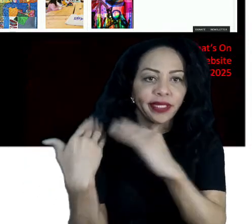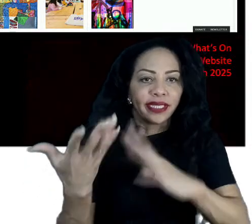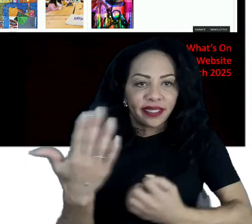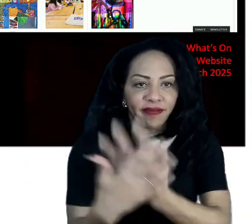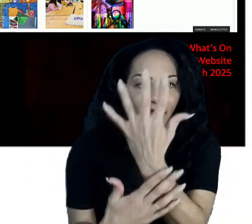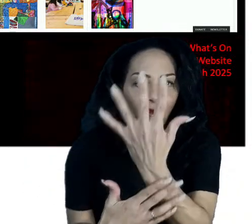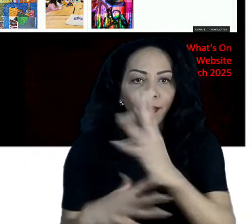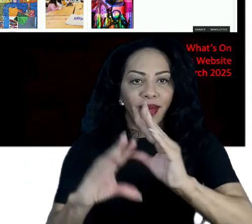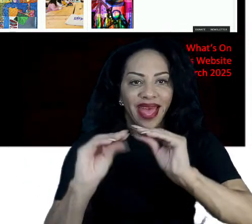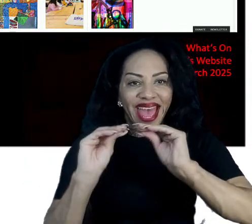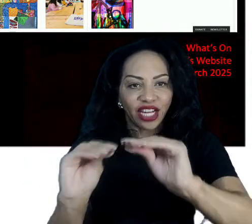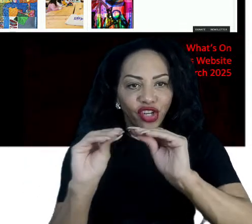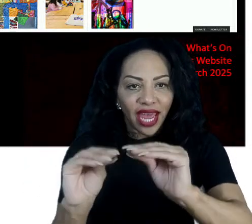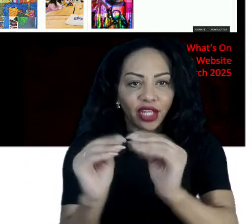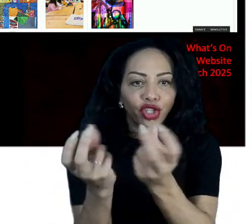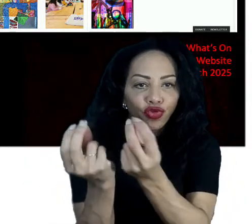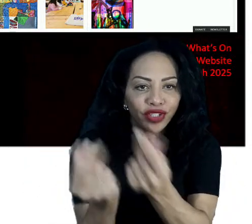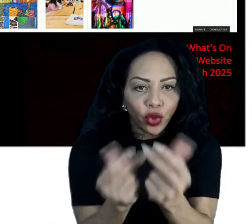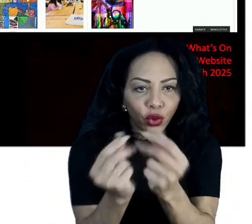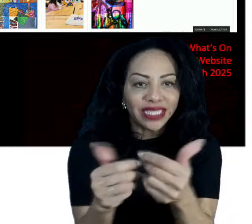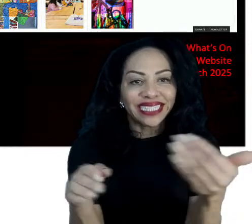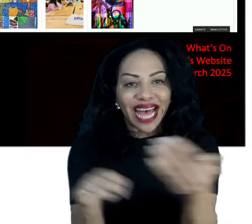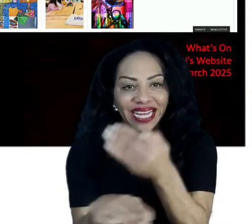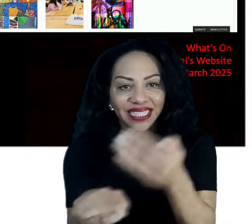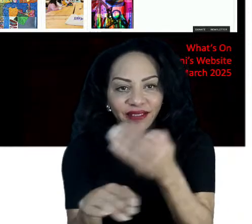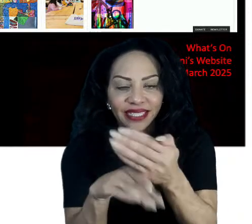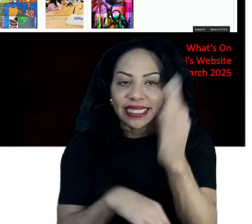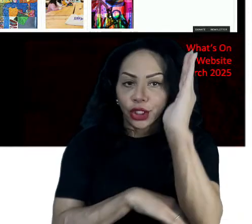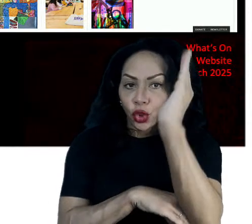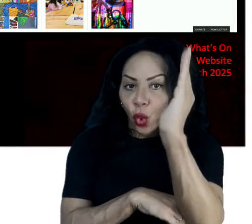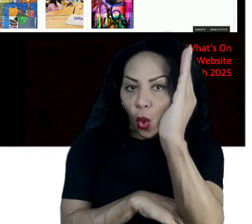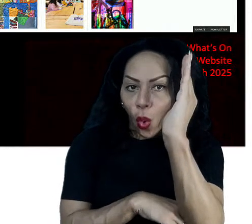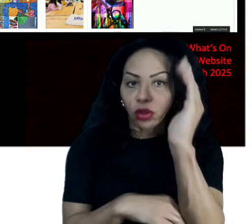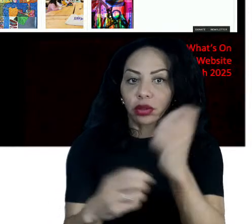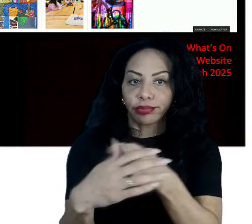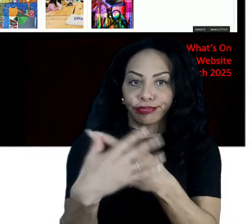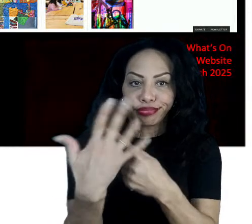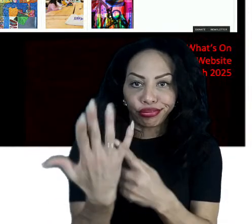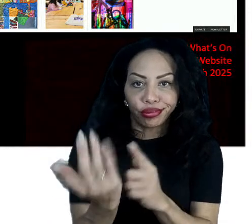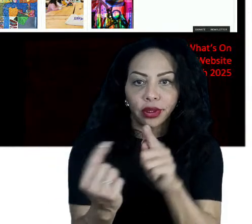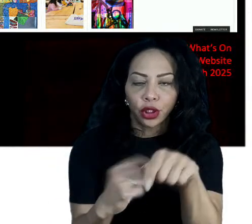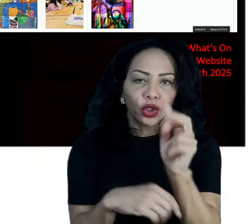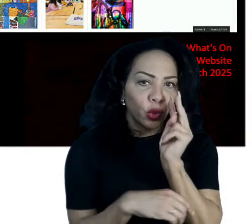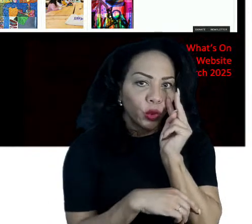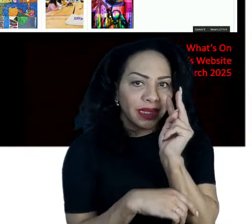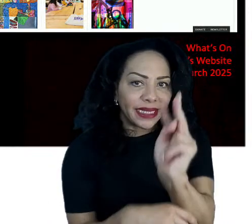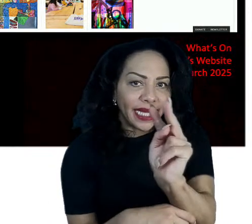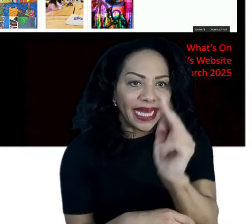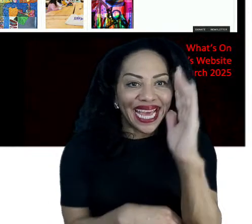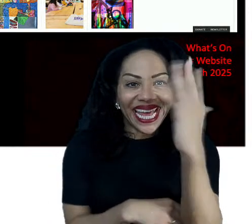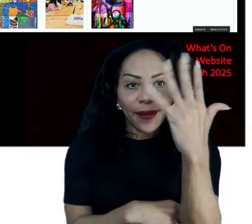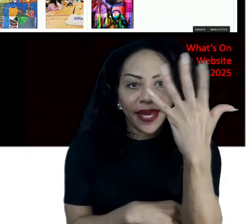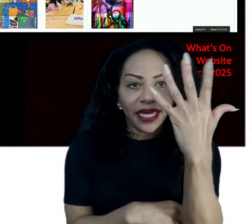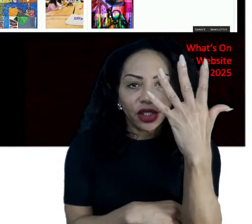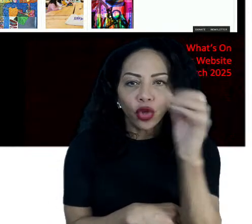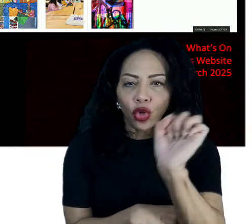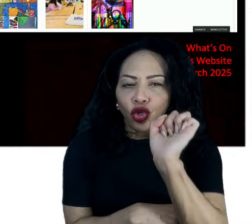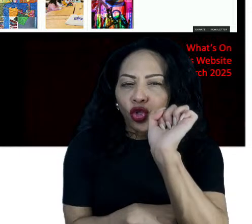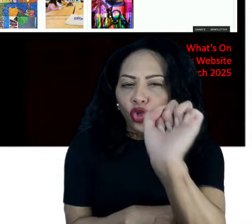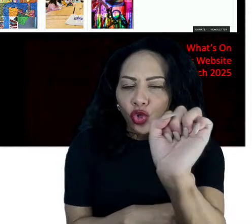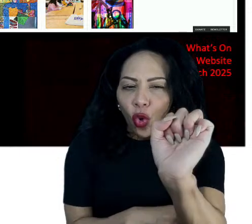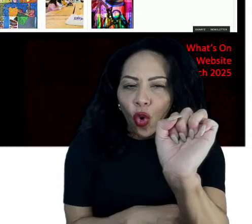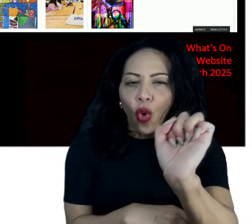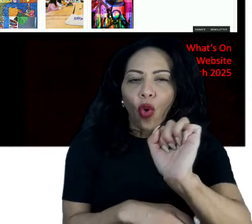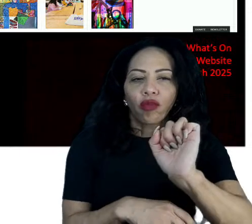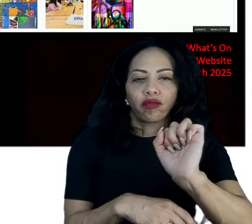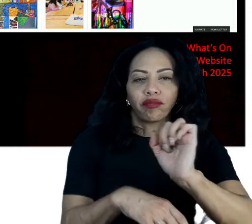and talks. The image on your left is the blue